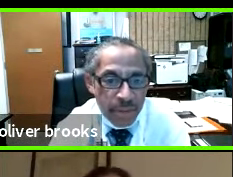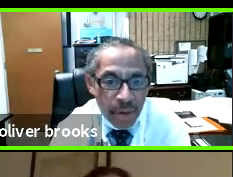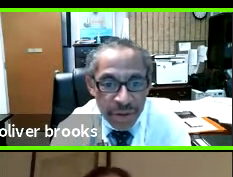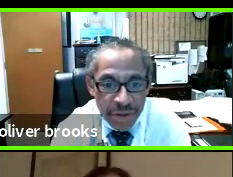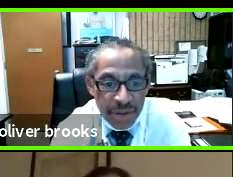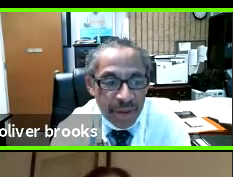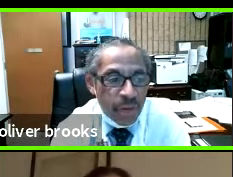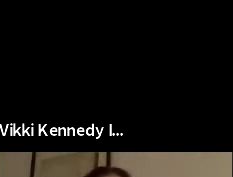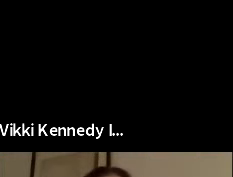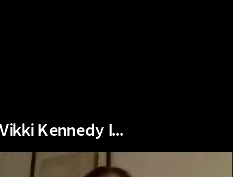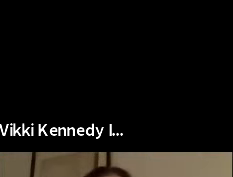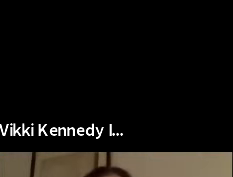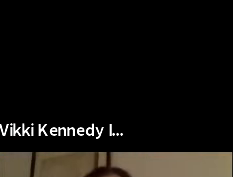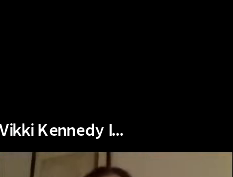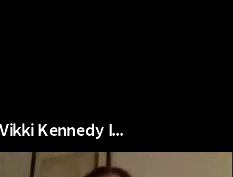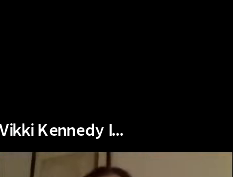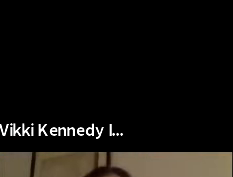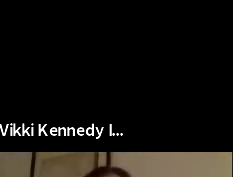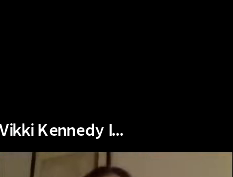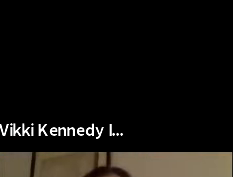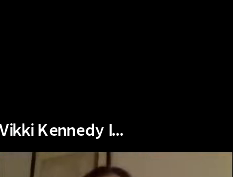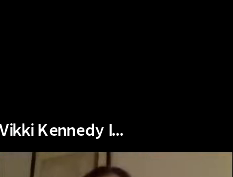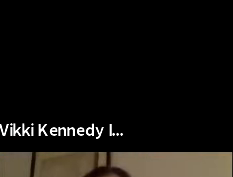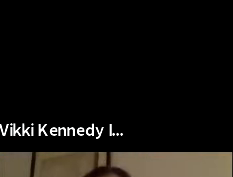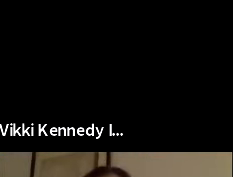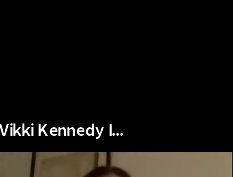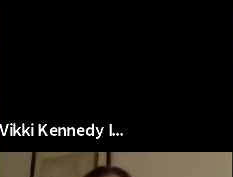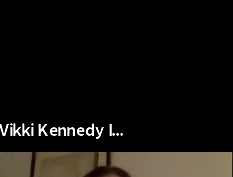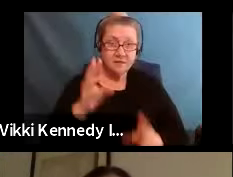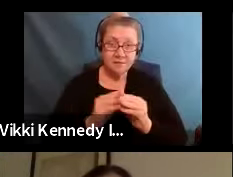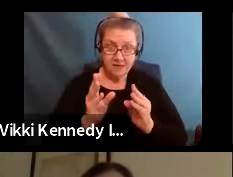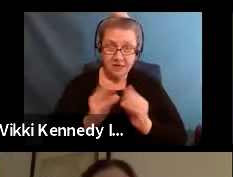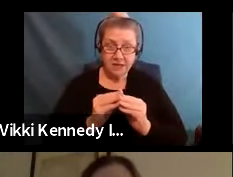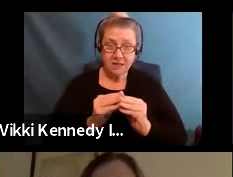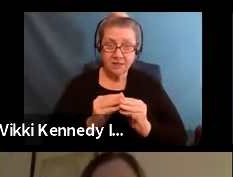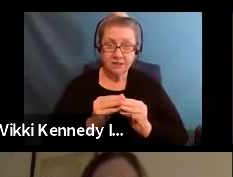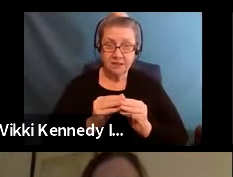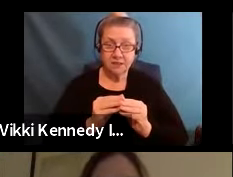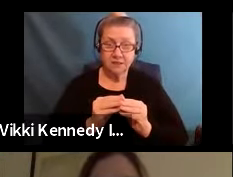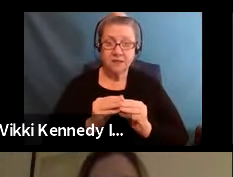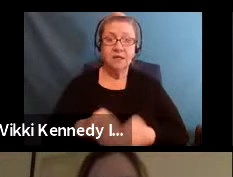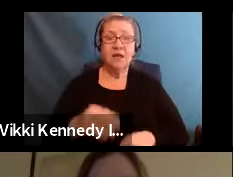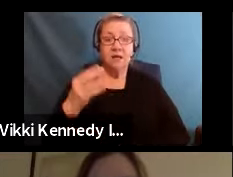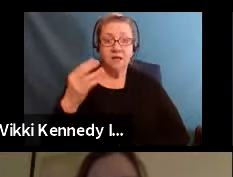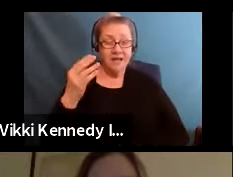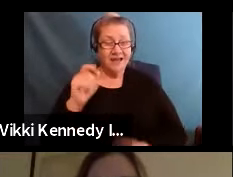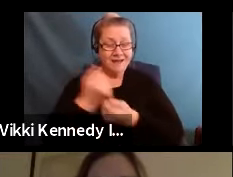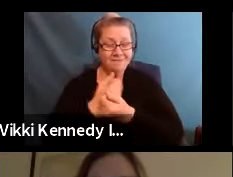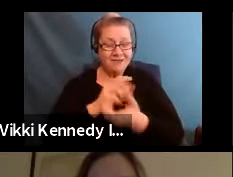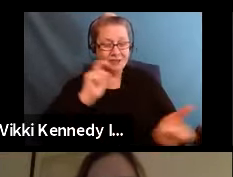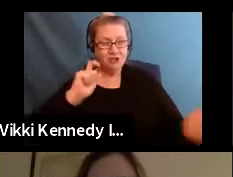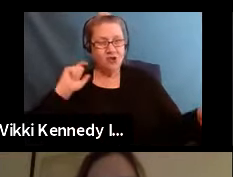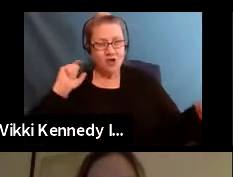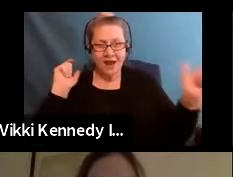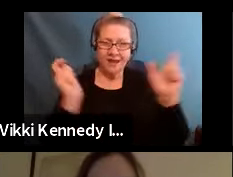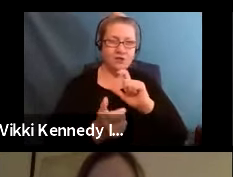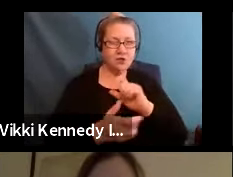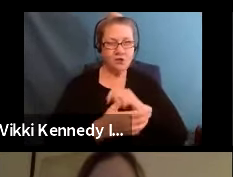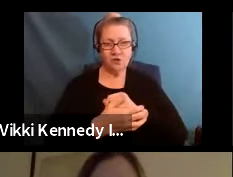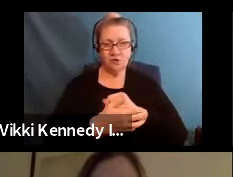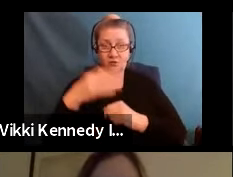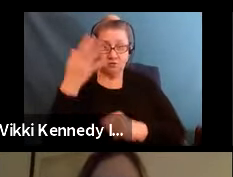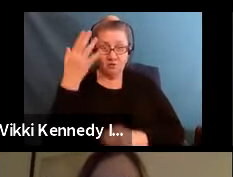is an emergency meeting we're having right now, and the whole reason is that the landscape has changed, and it's because